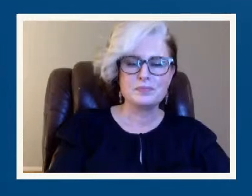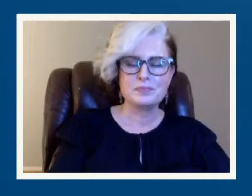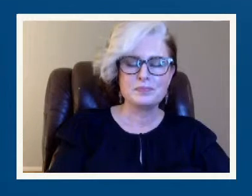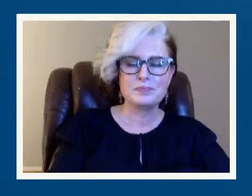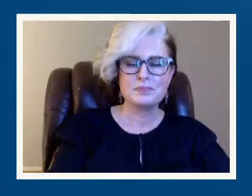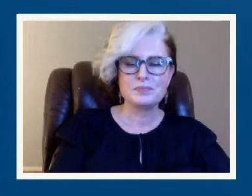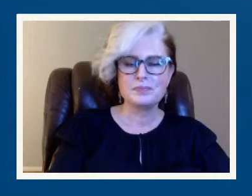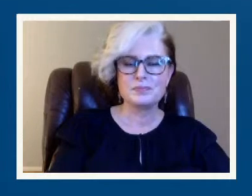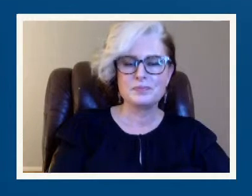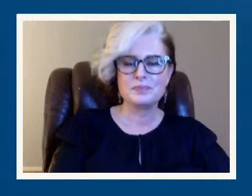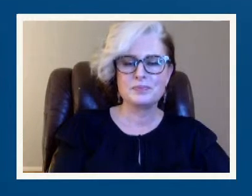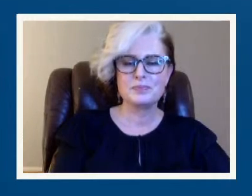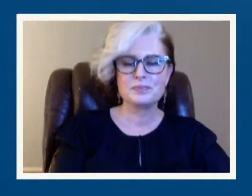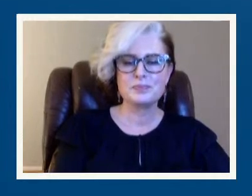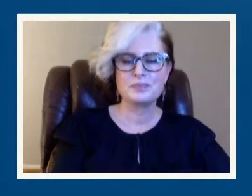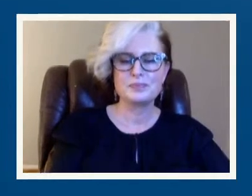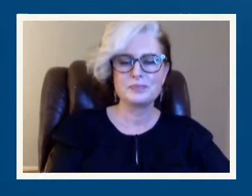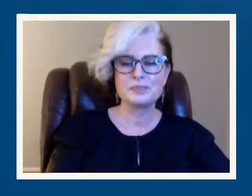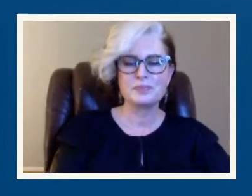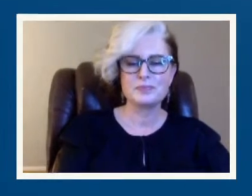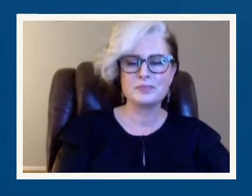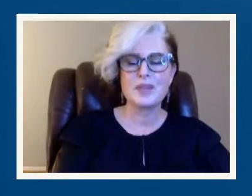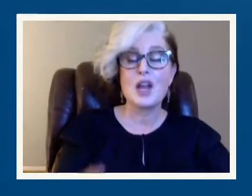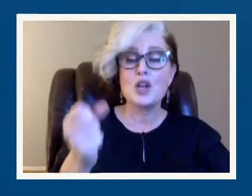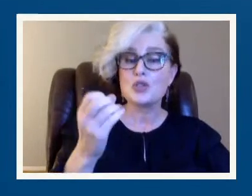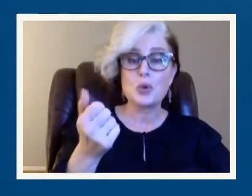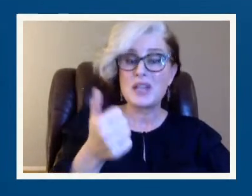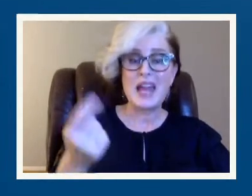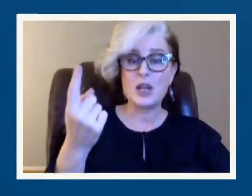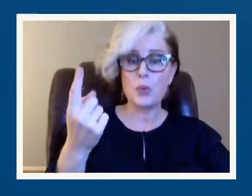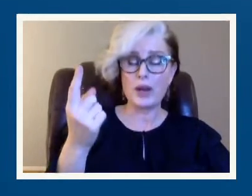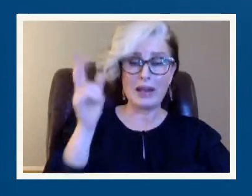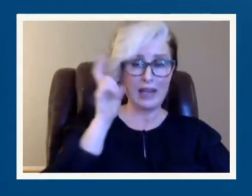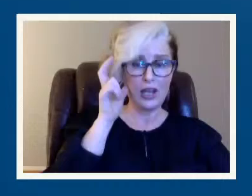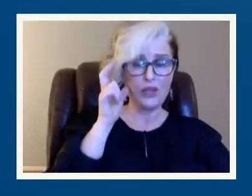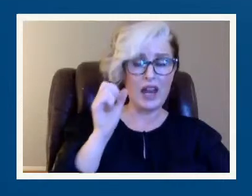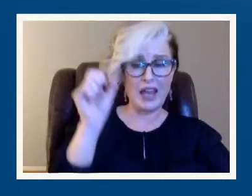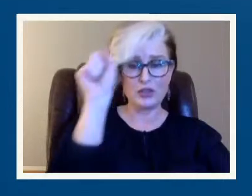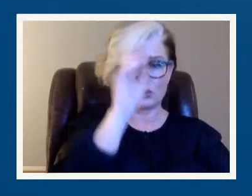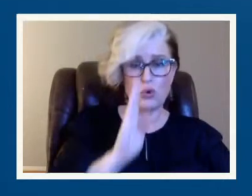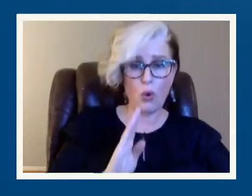So, hey, did somebody ever hear that I had a stroke?